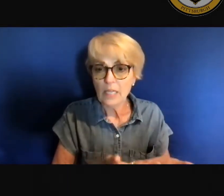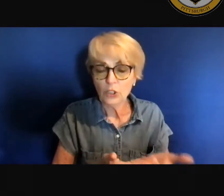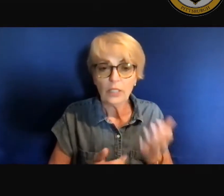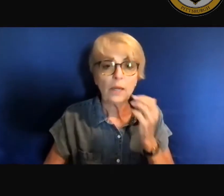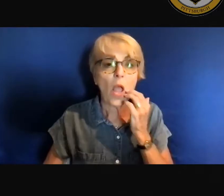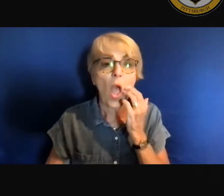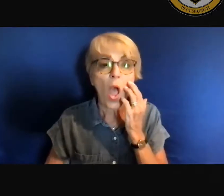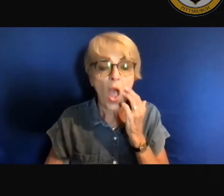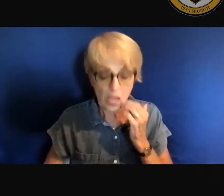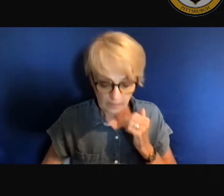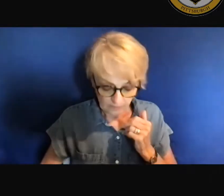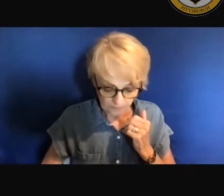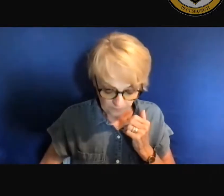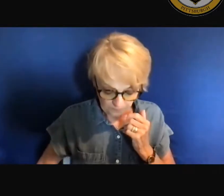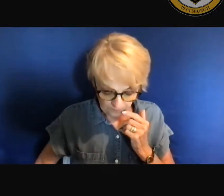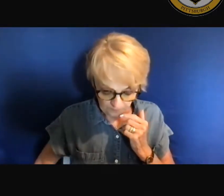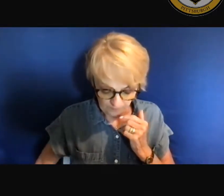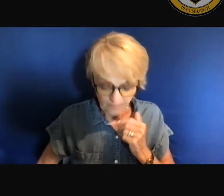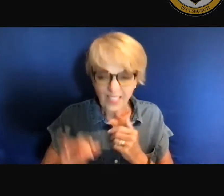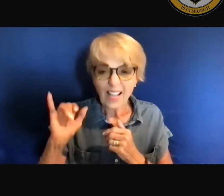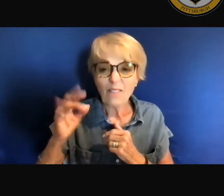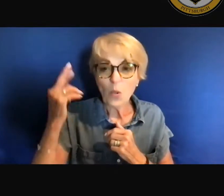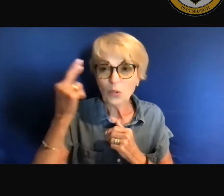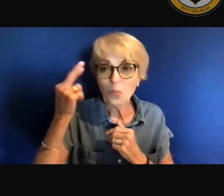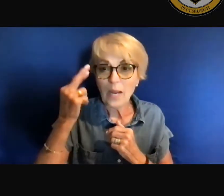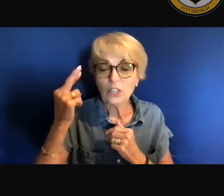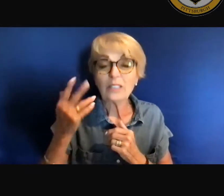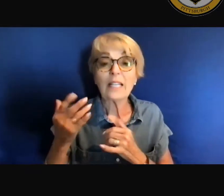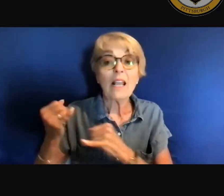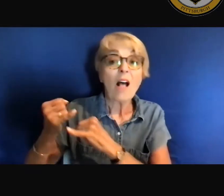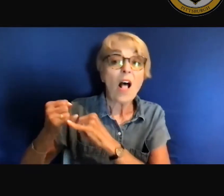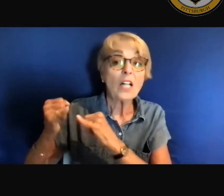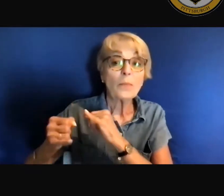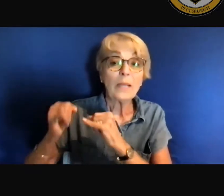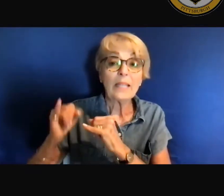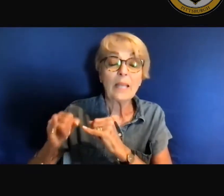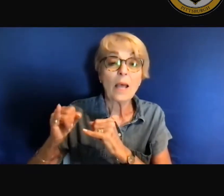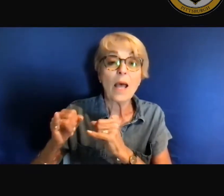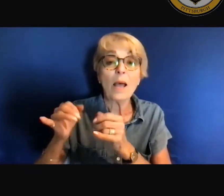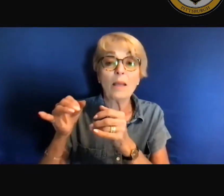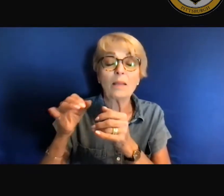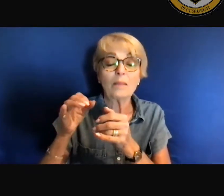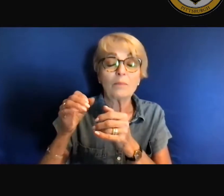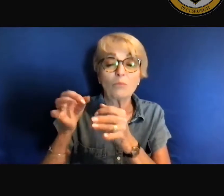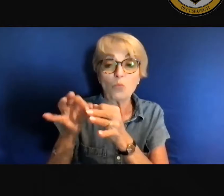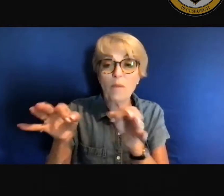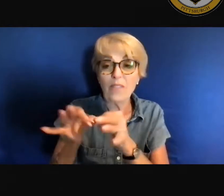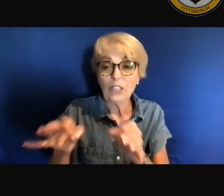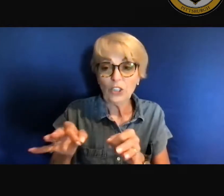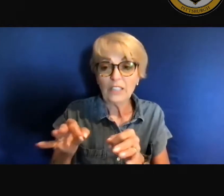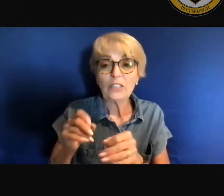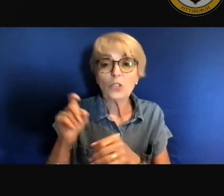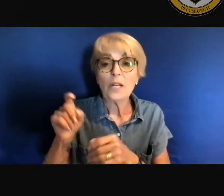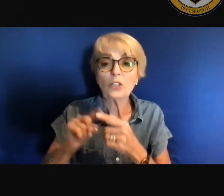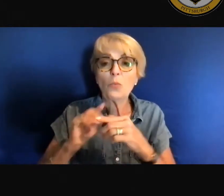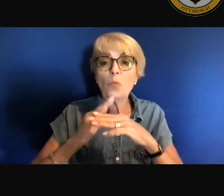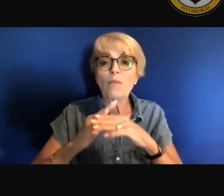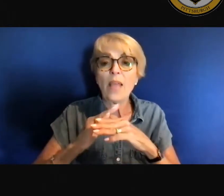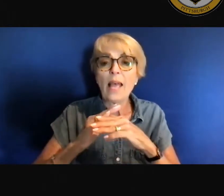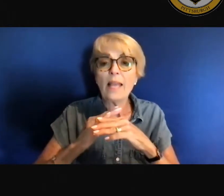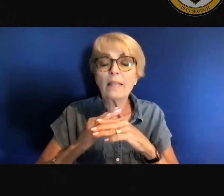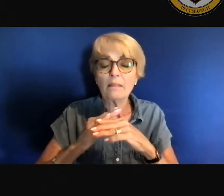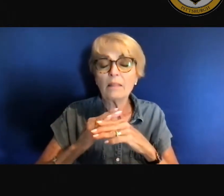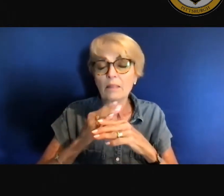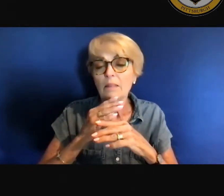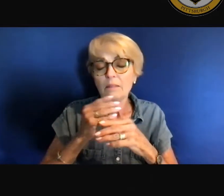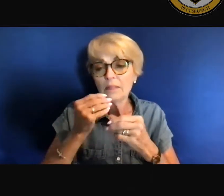of those rationale. Ultimately, the existing provisions are necessary to prevent the disclosure of proprietary information